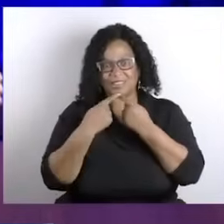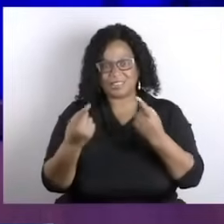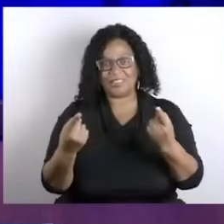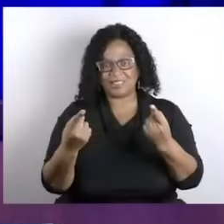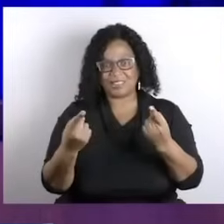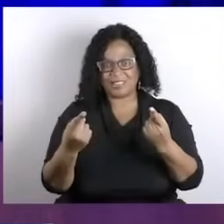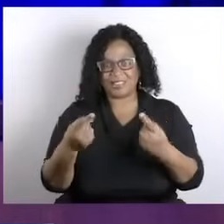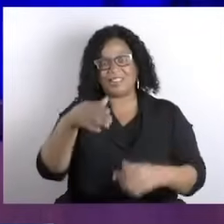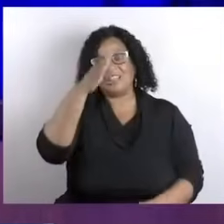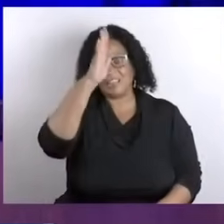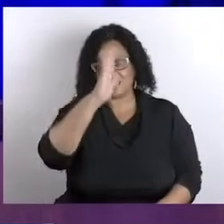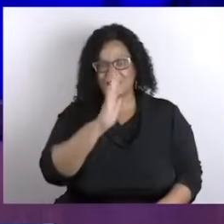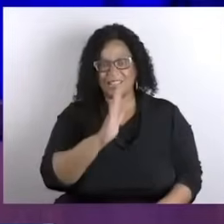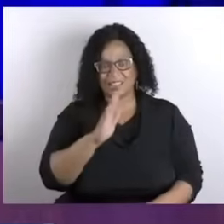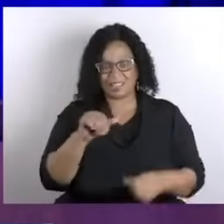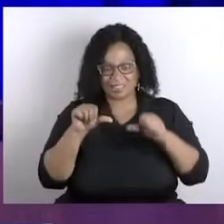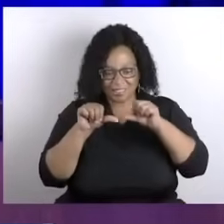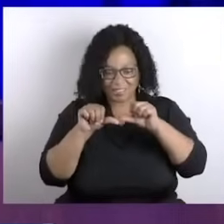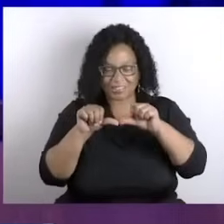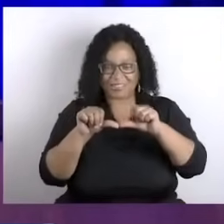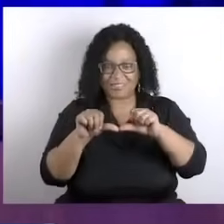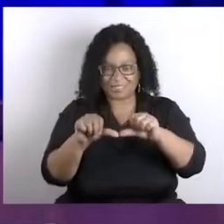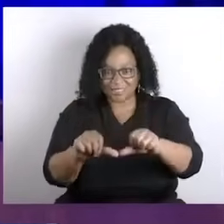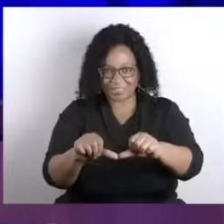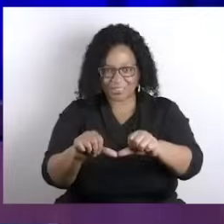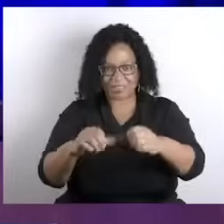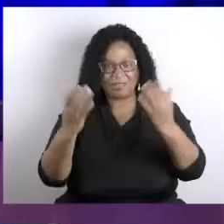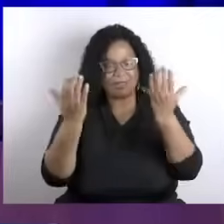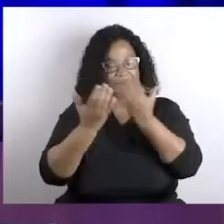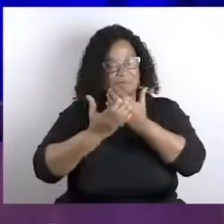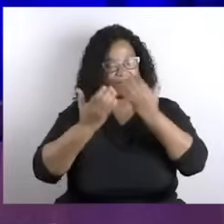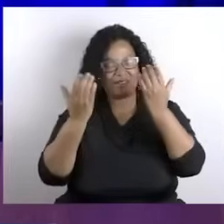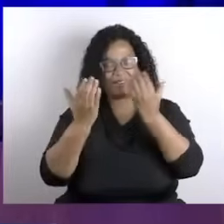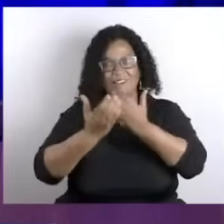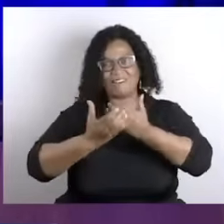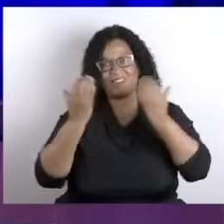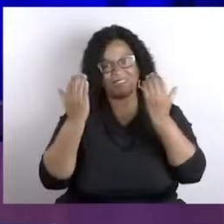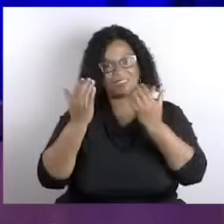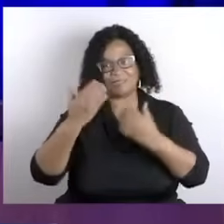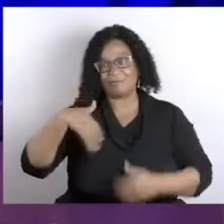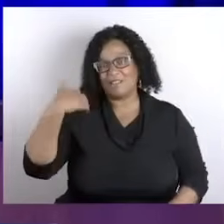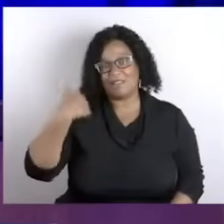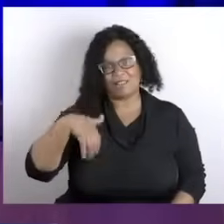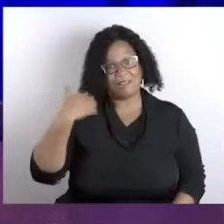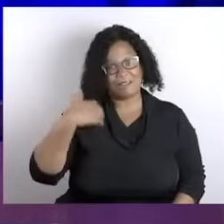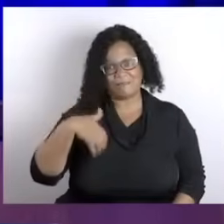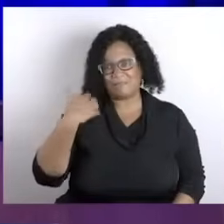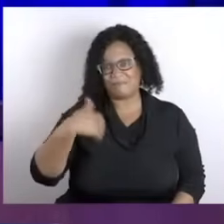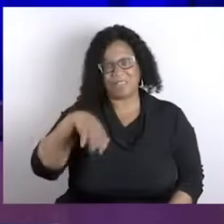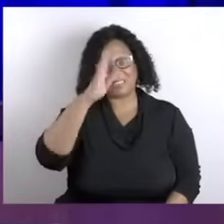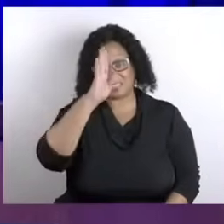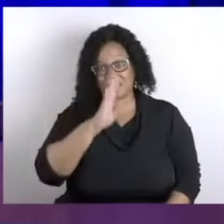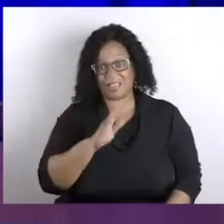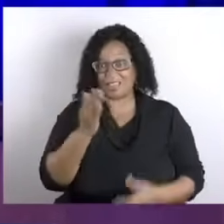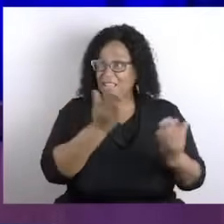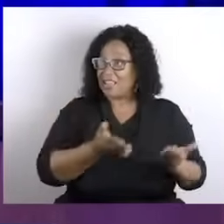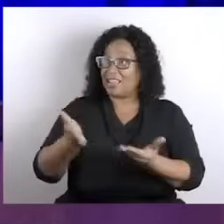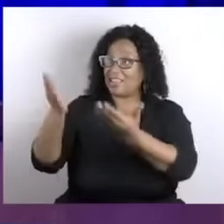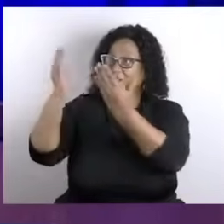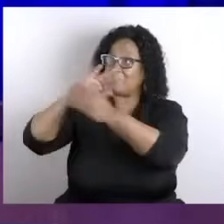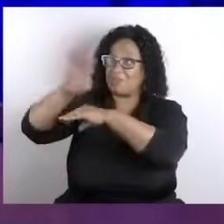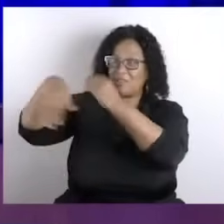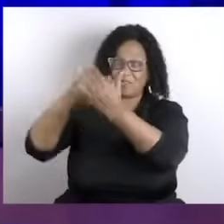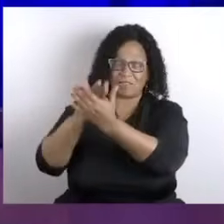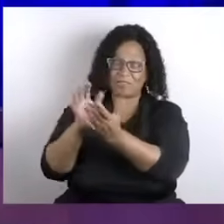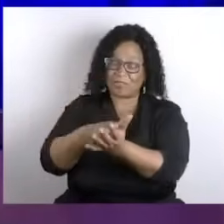is still an awesome, amazing God. And to him be all of the glory. God, in the name of